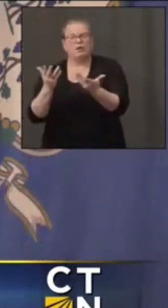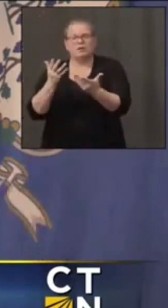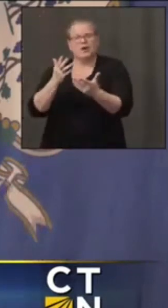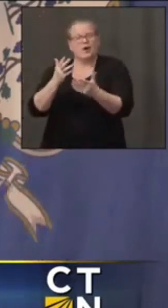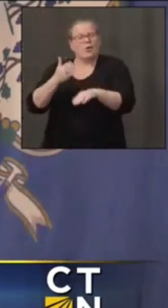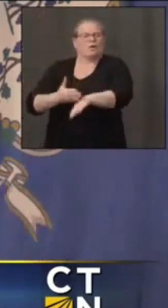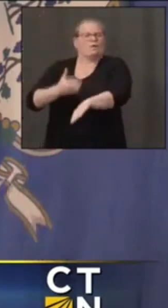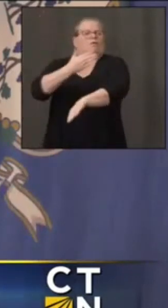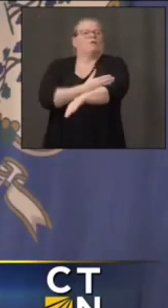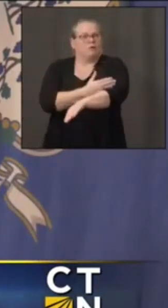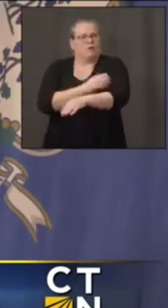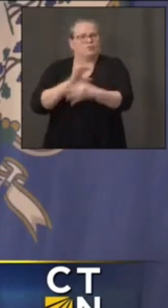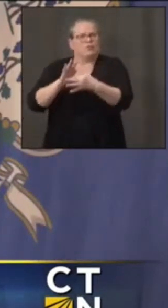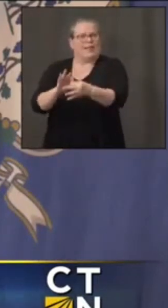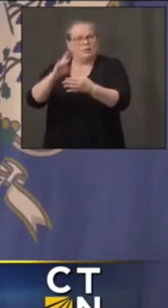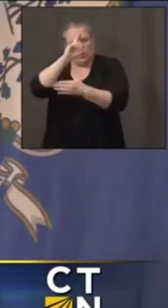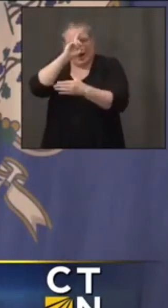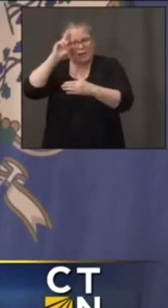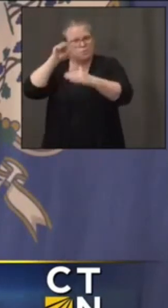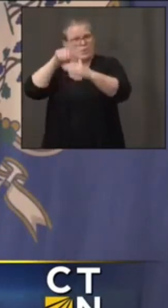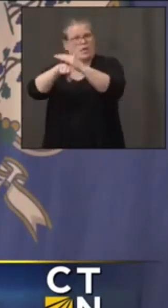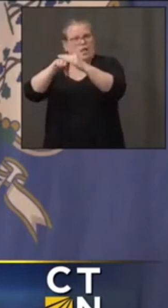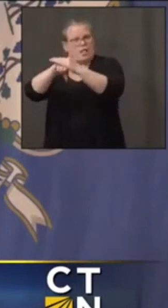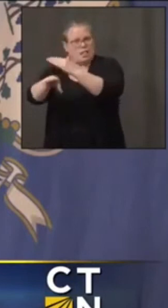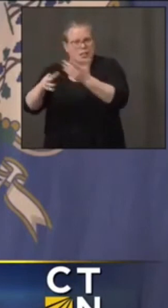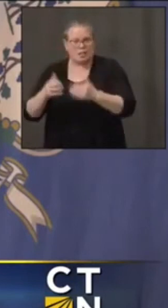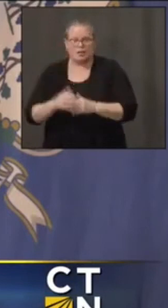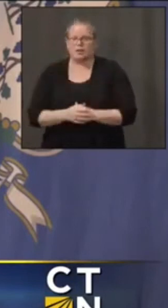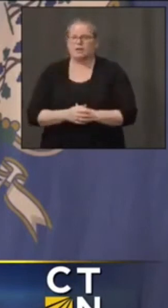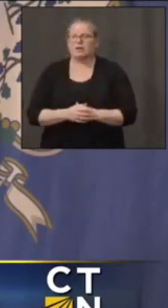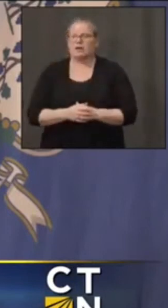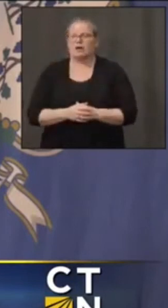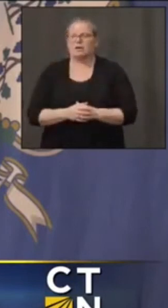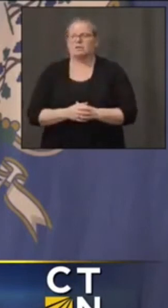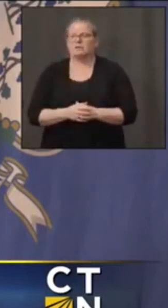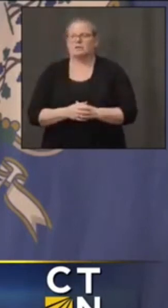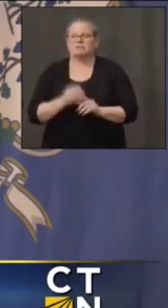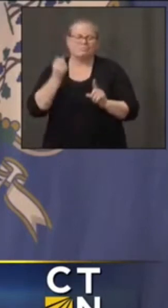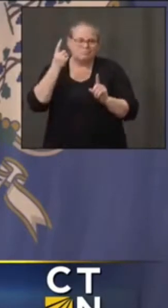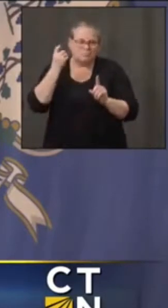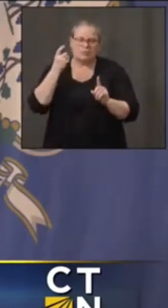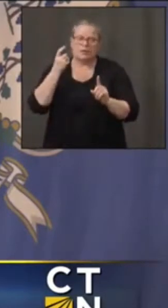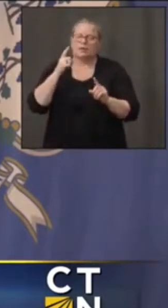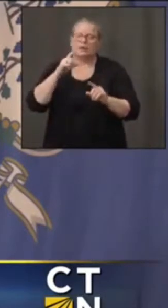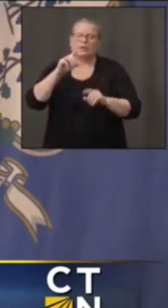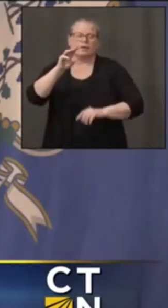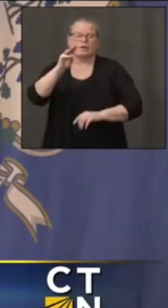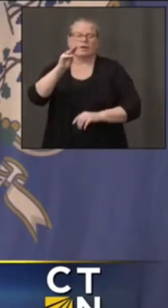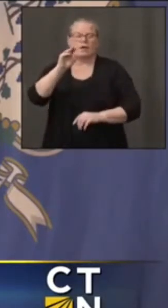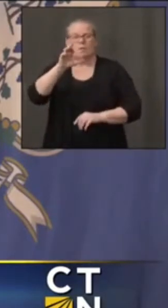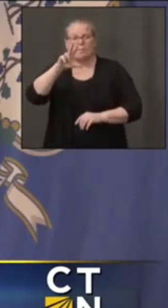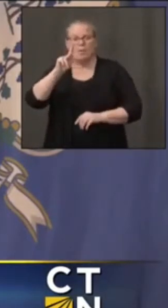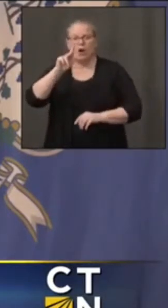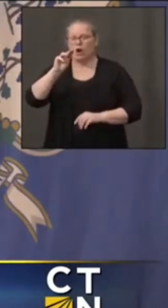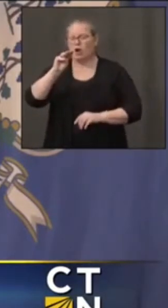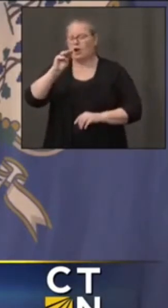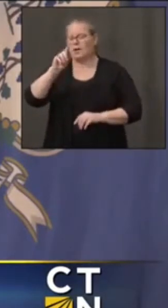view. Paz's question about Mark Meadows and don't worry, the therapy is going to be here to save